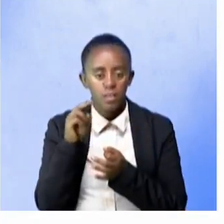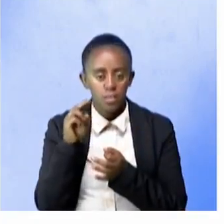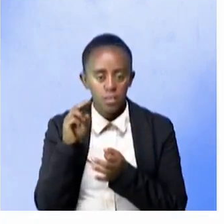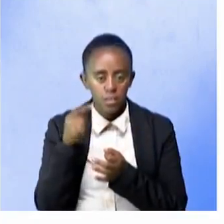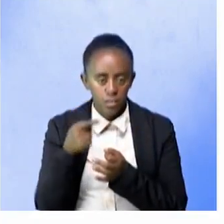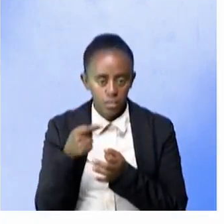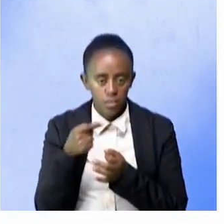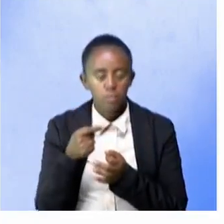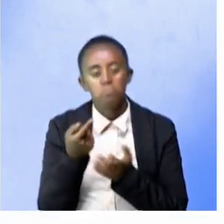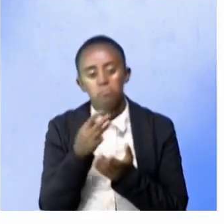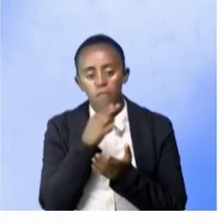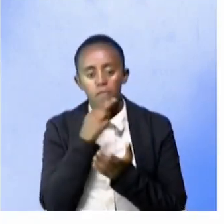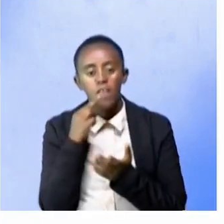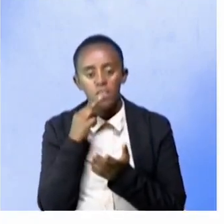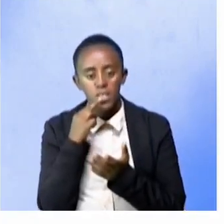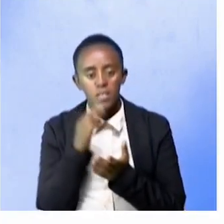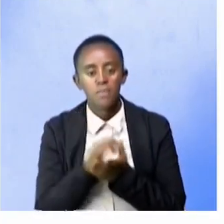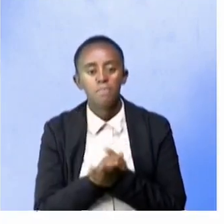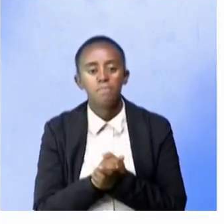verbs.